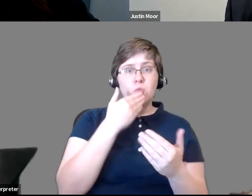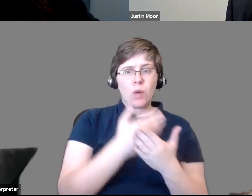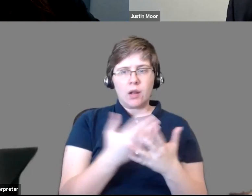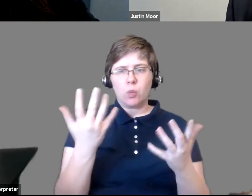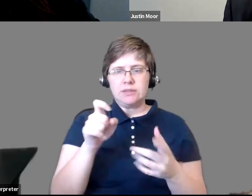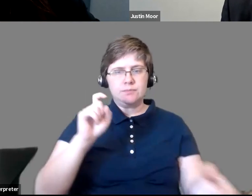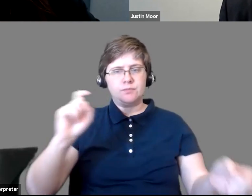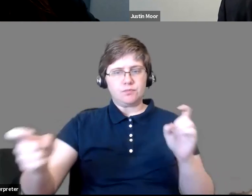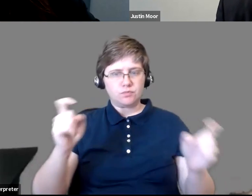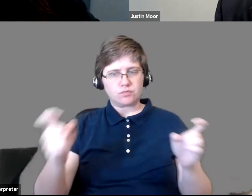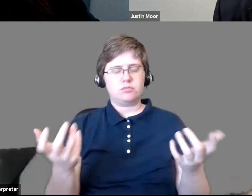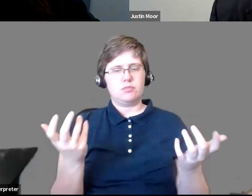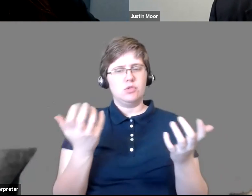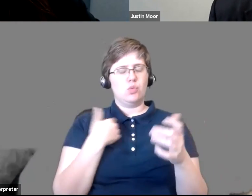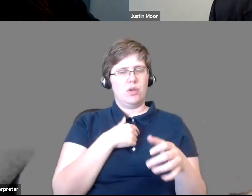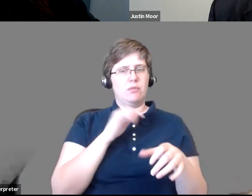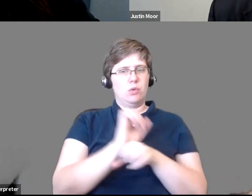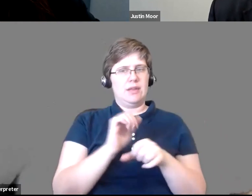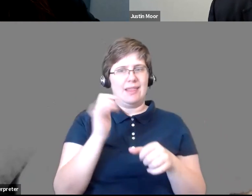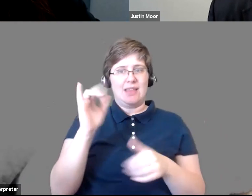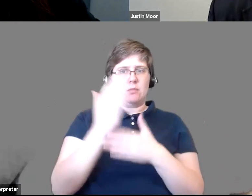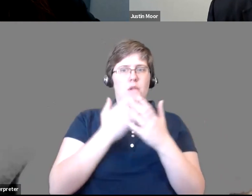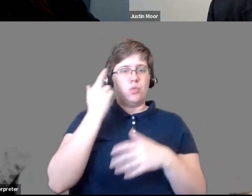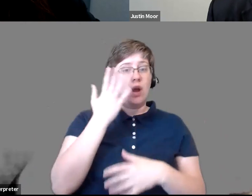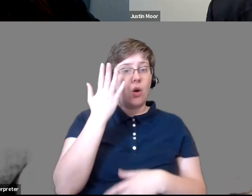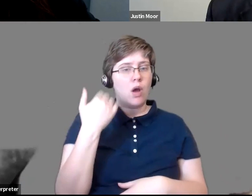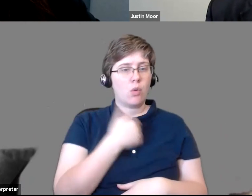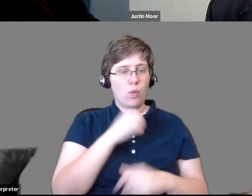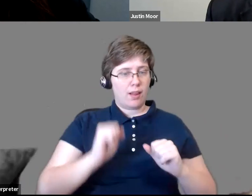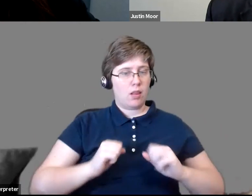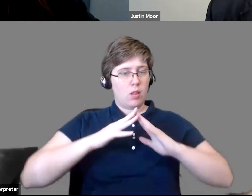be tweaked. So we have been working, and this is part of the reason why we're launching